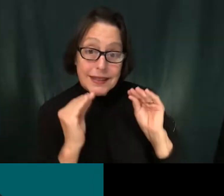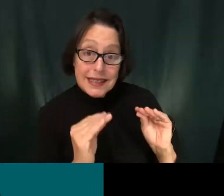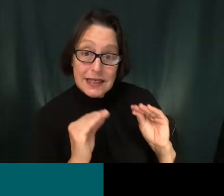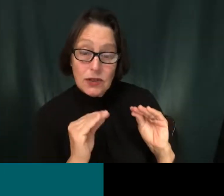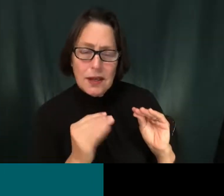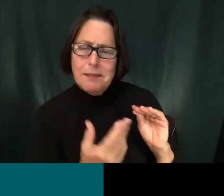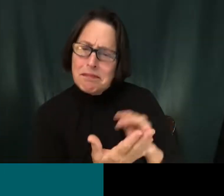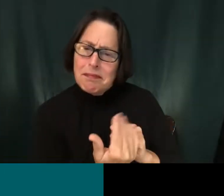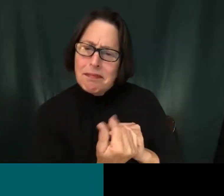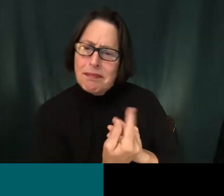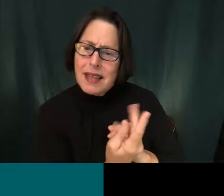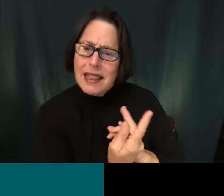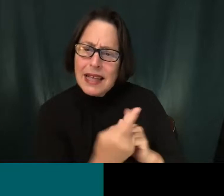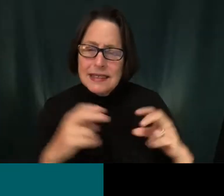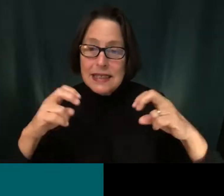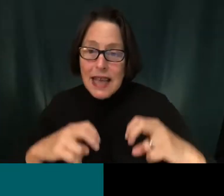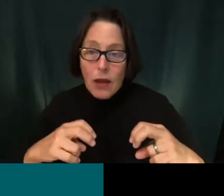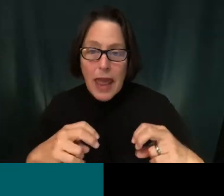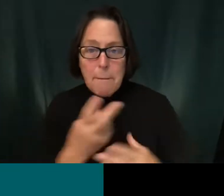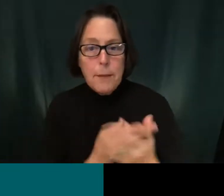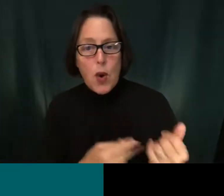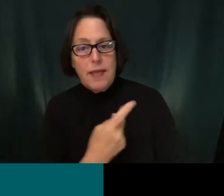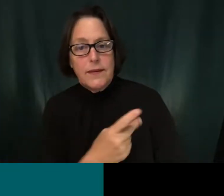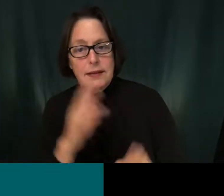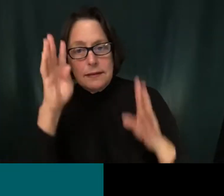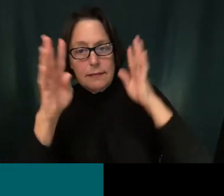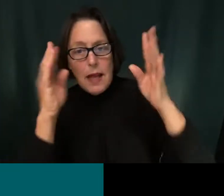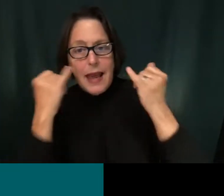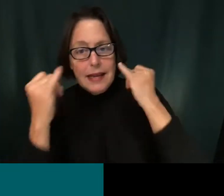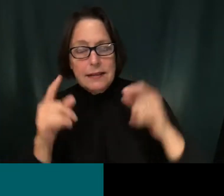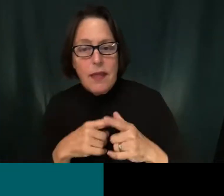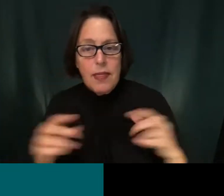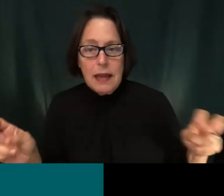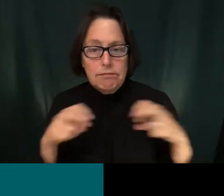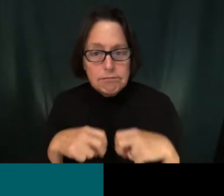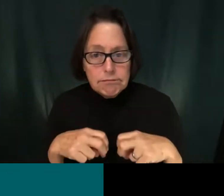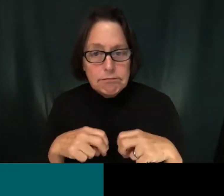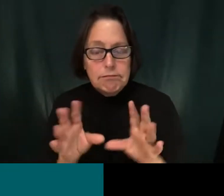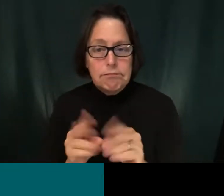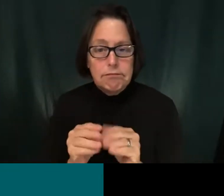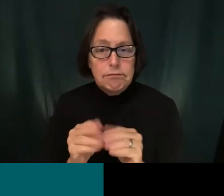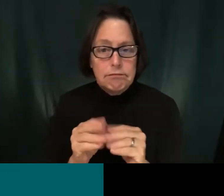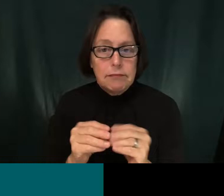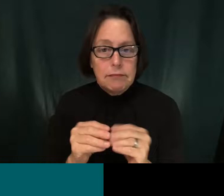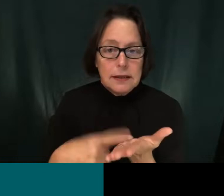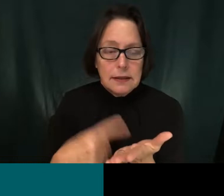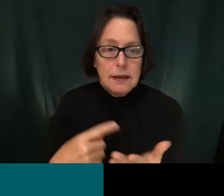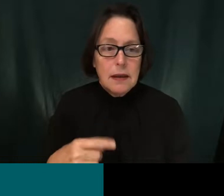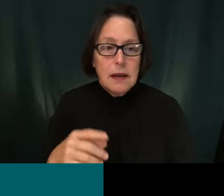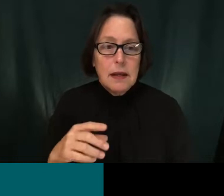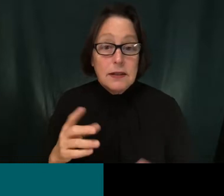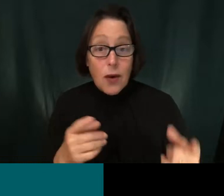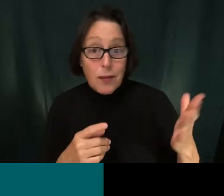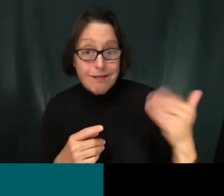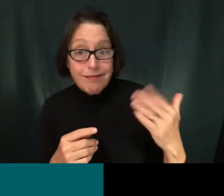sit down and like, let's each generate some ideas and then come together. So asking, so feeling more participatory, but